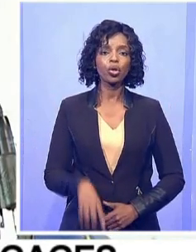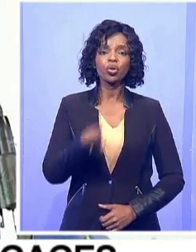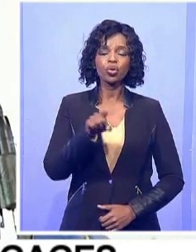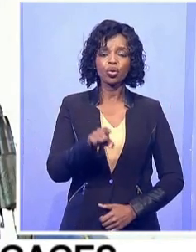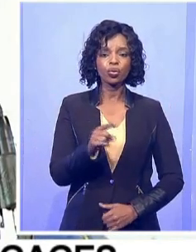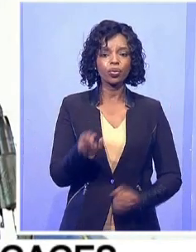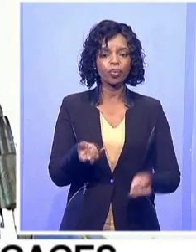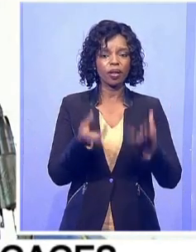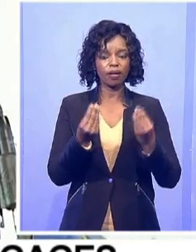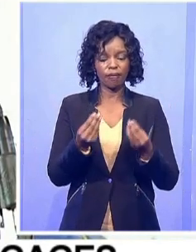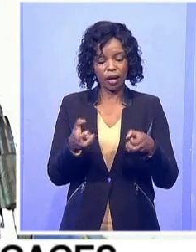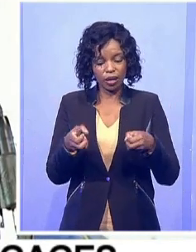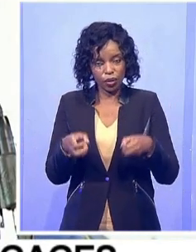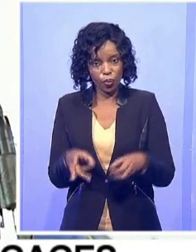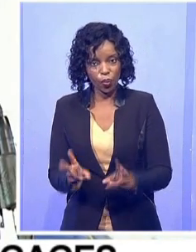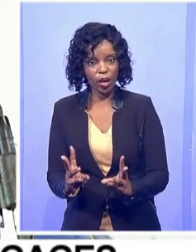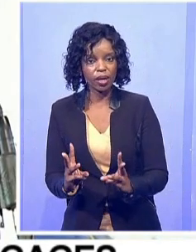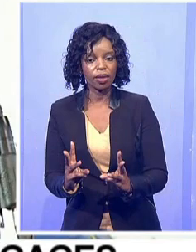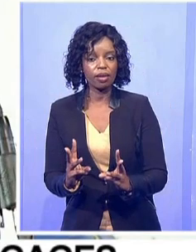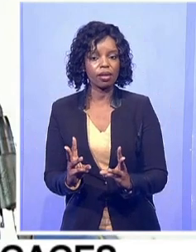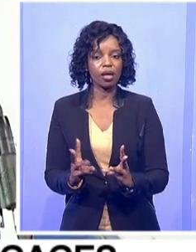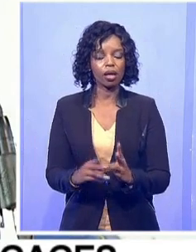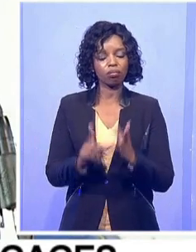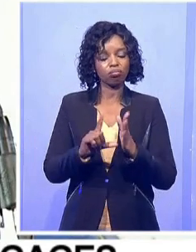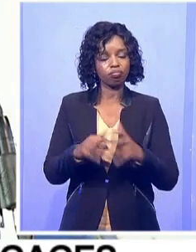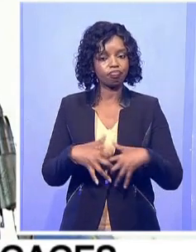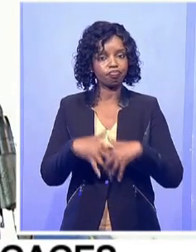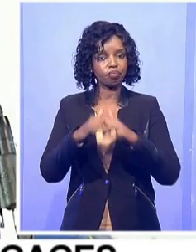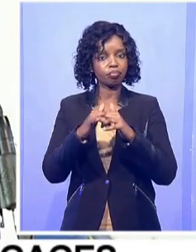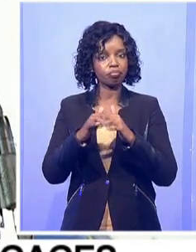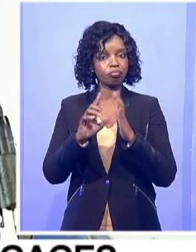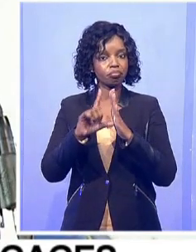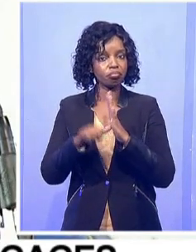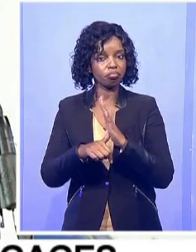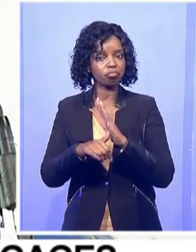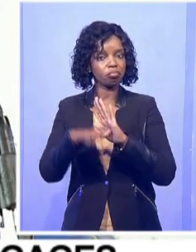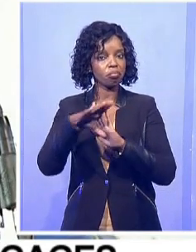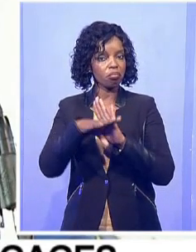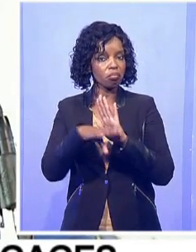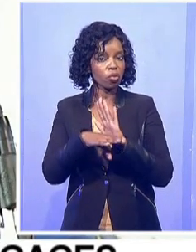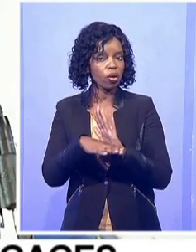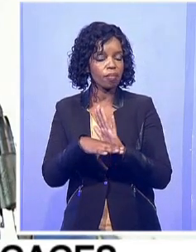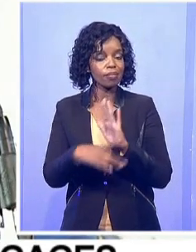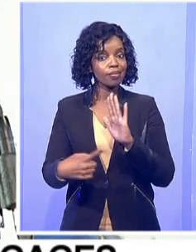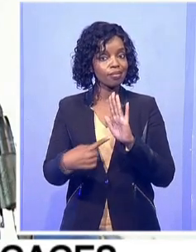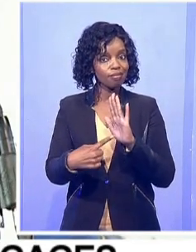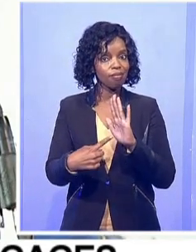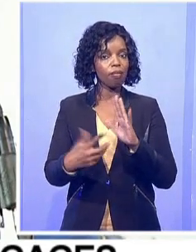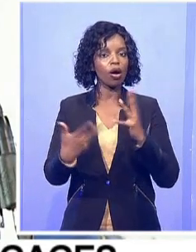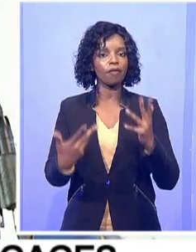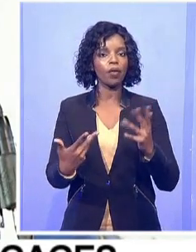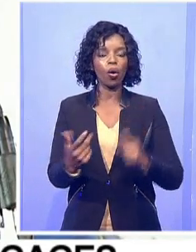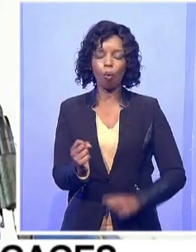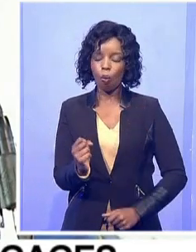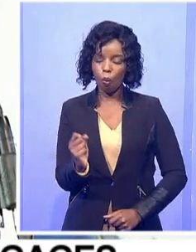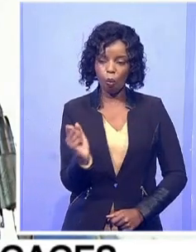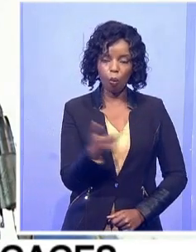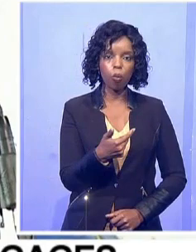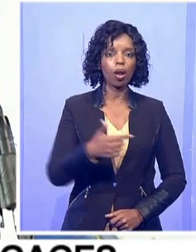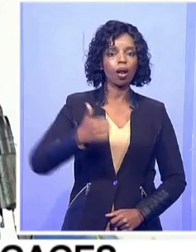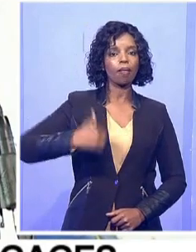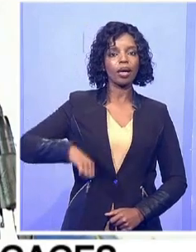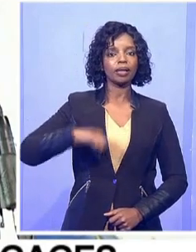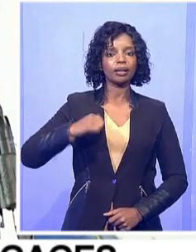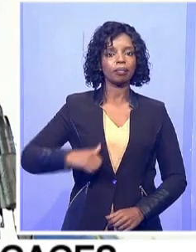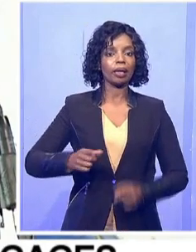design a program in the province that will bring together all our municipalities so